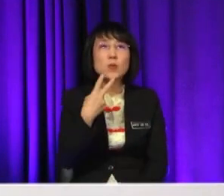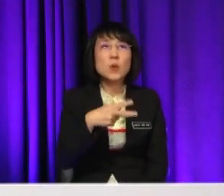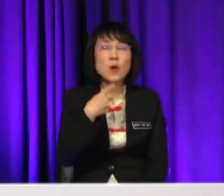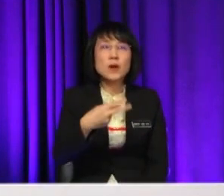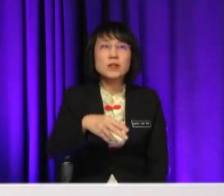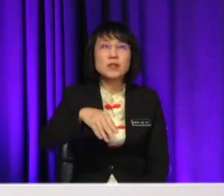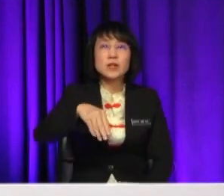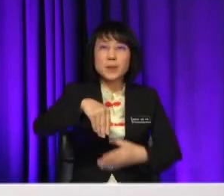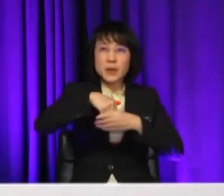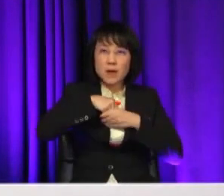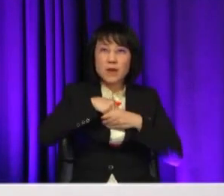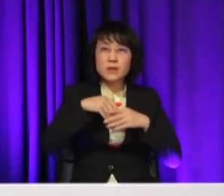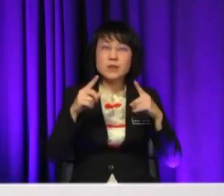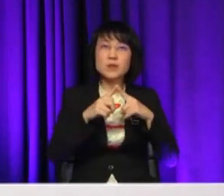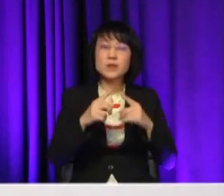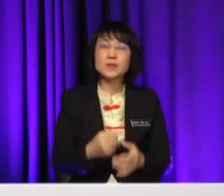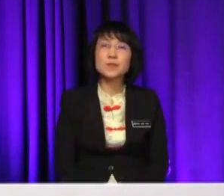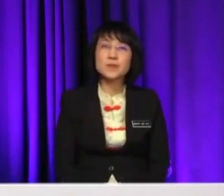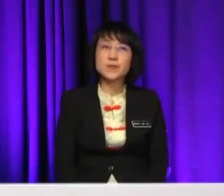at that when we come back.